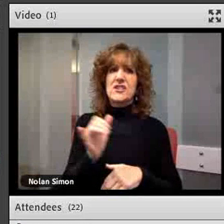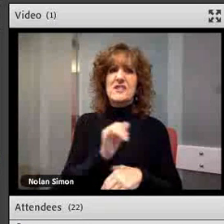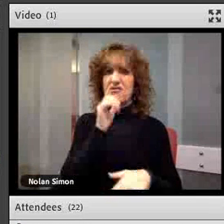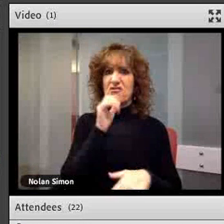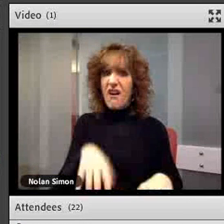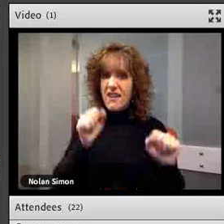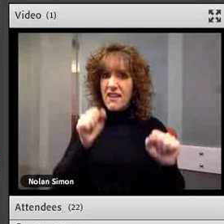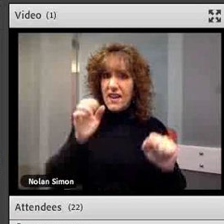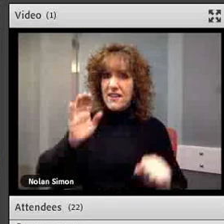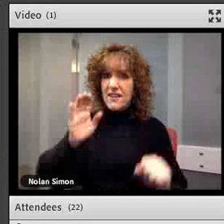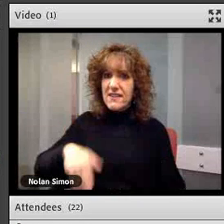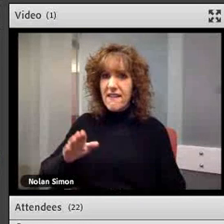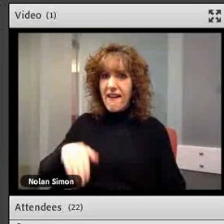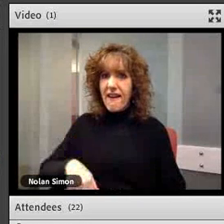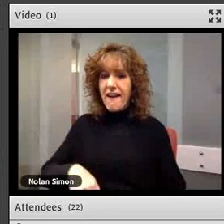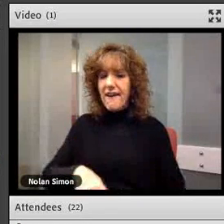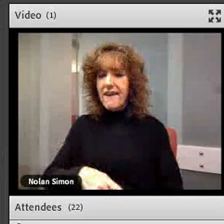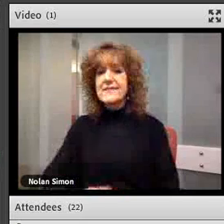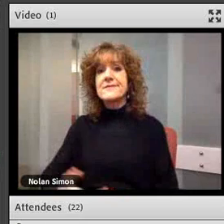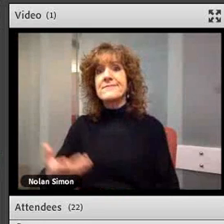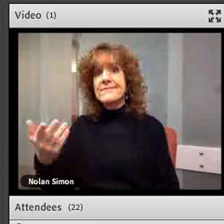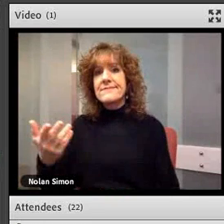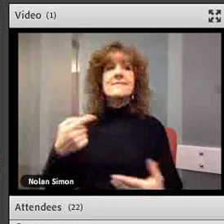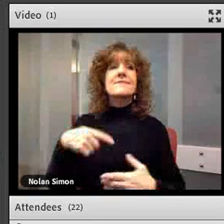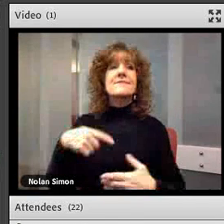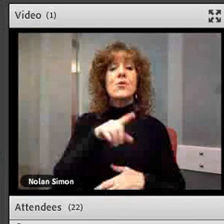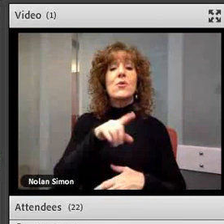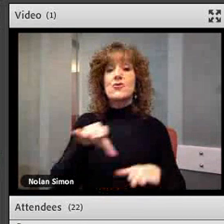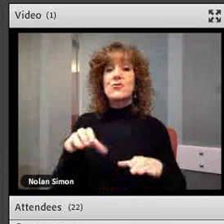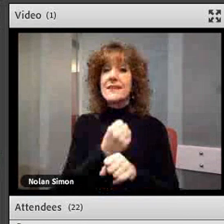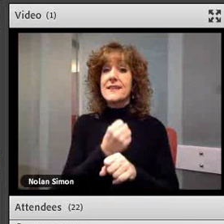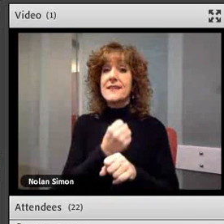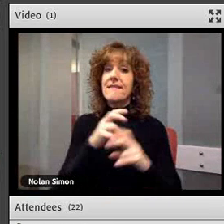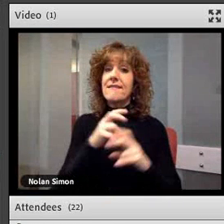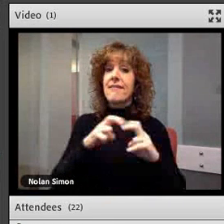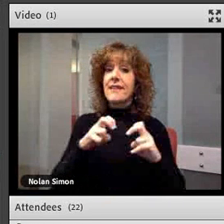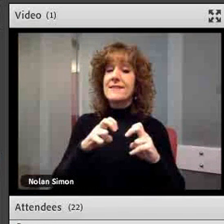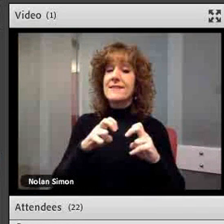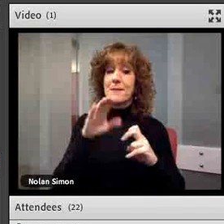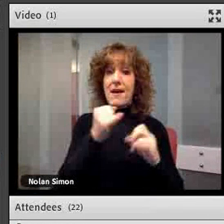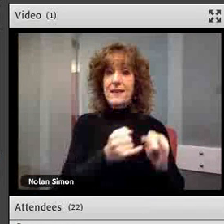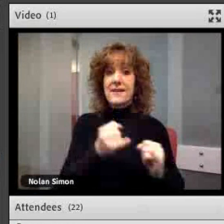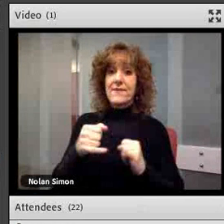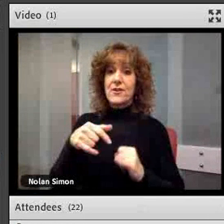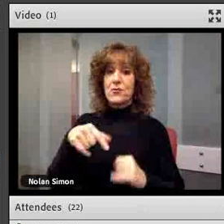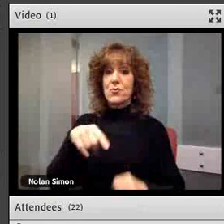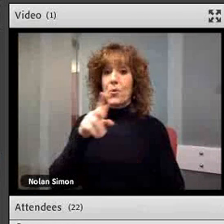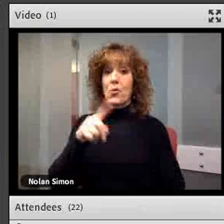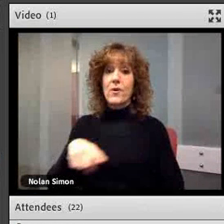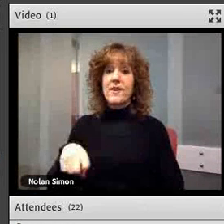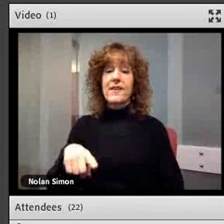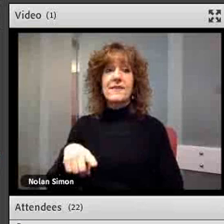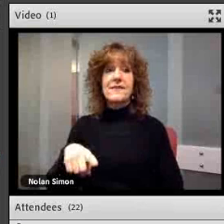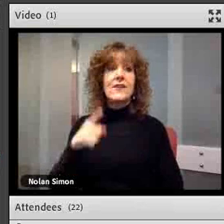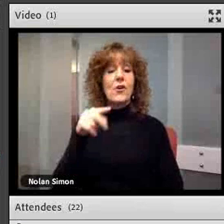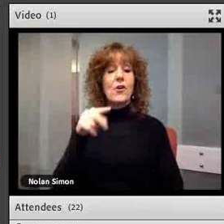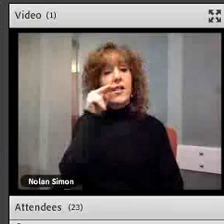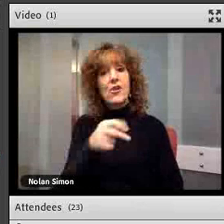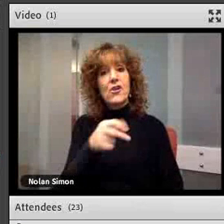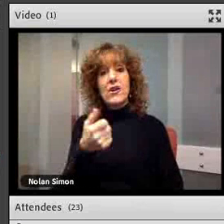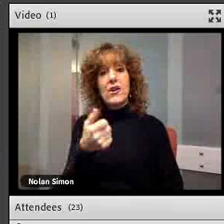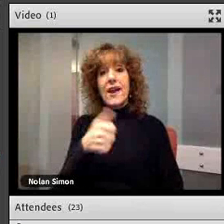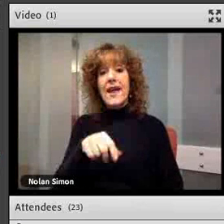even take them yet. Okay, you can also do a statistical analysis by the quiz. So here you can look in